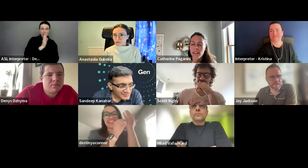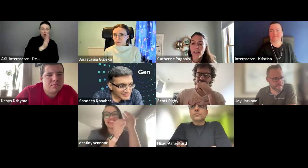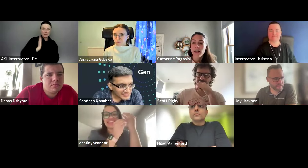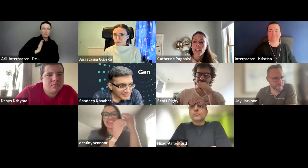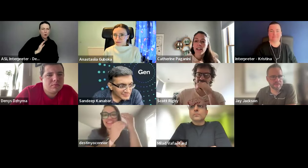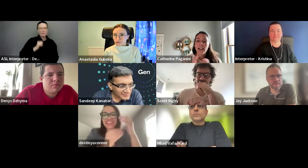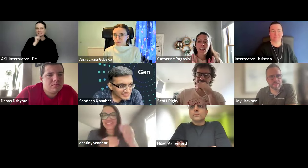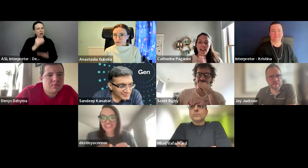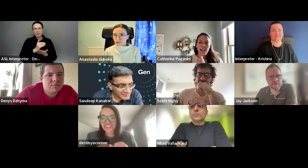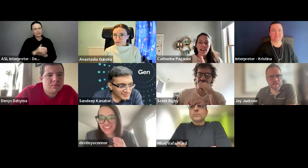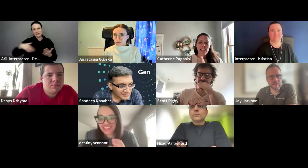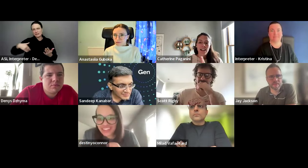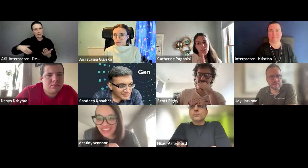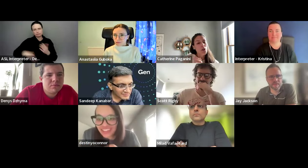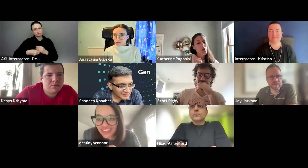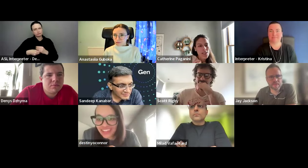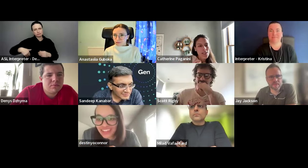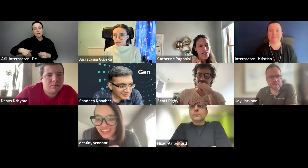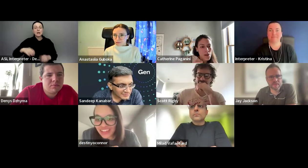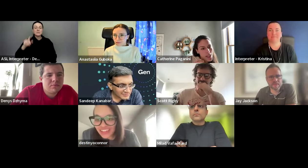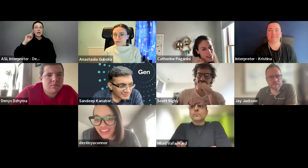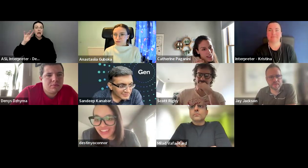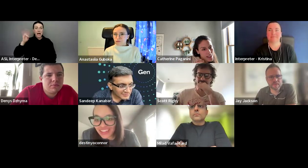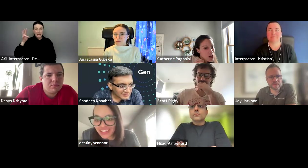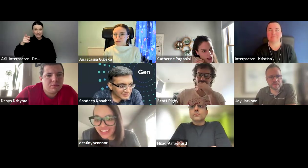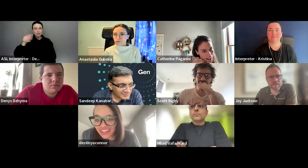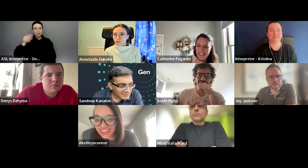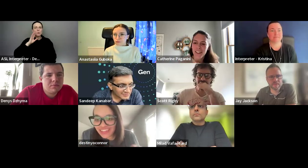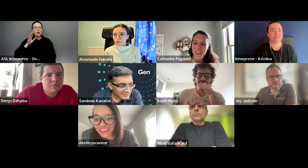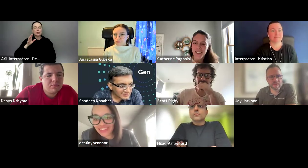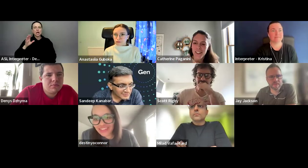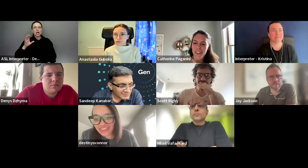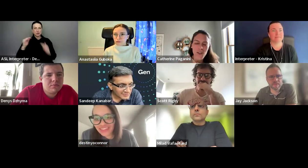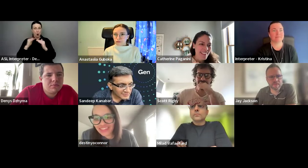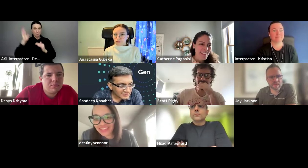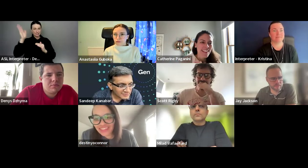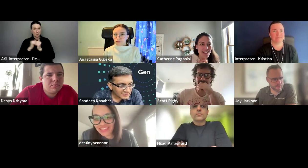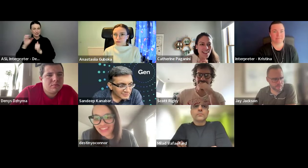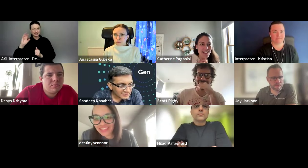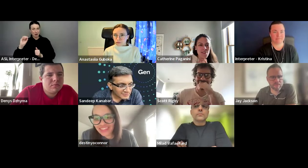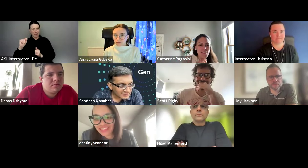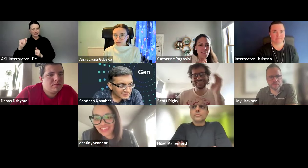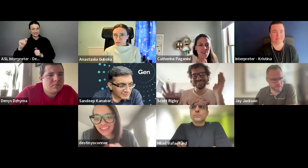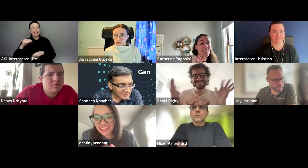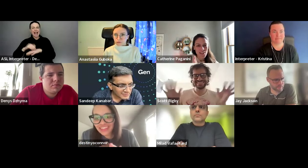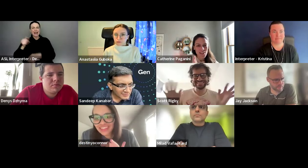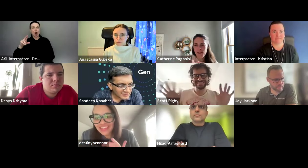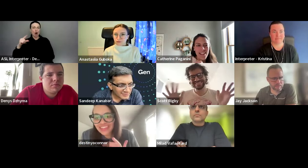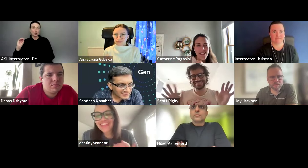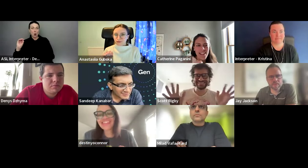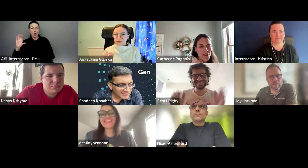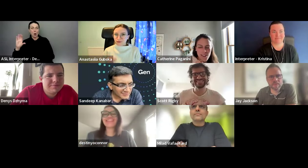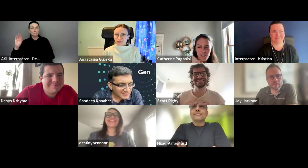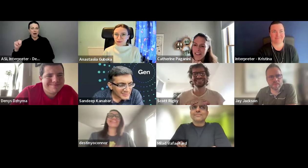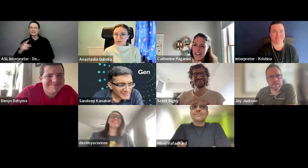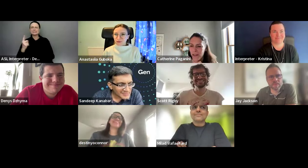on the agenda yet. Anastasia will be co-presenting with Scott at ArgoCon and someone